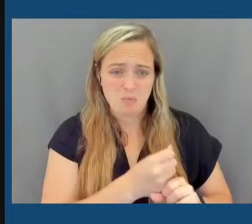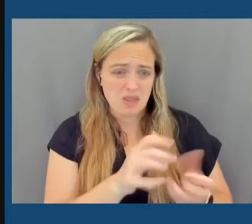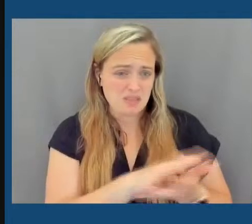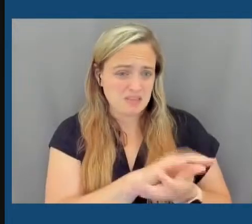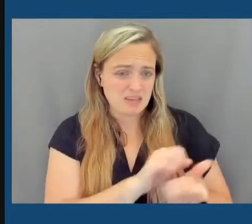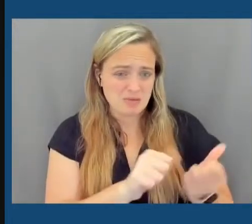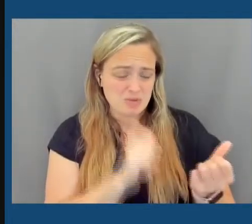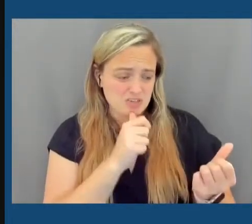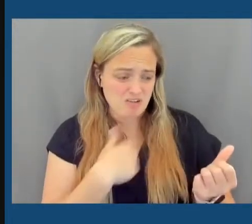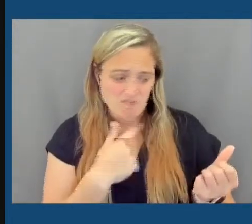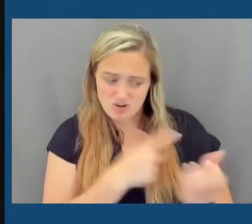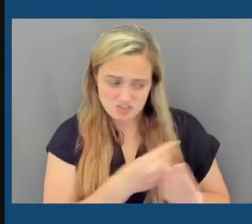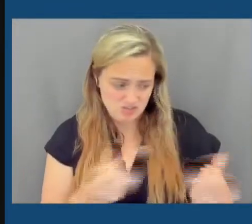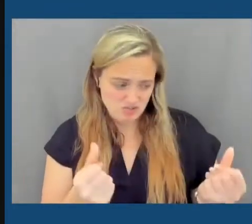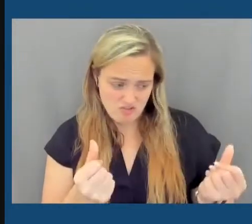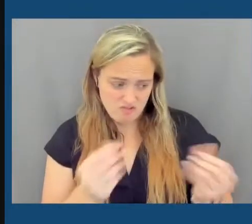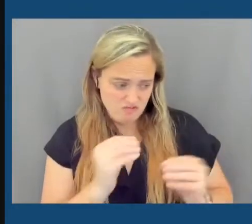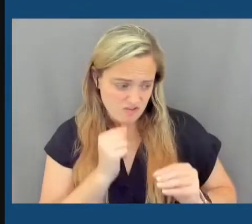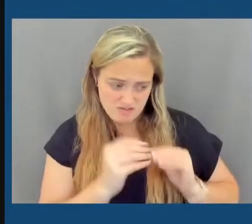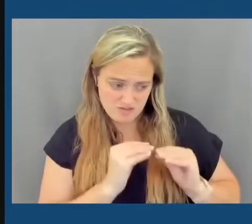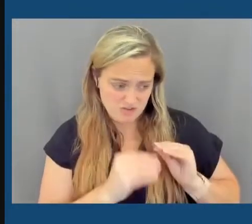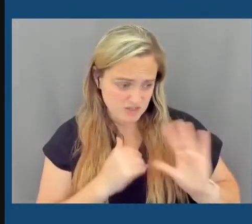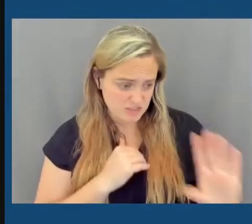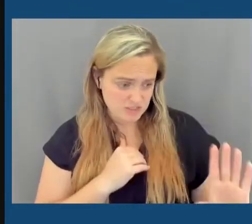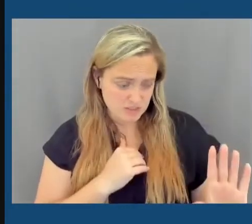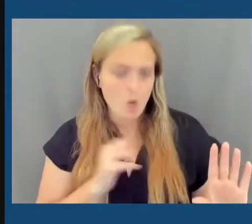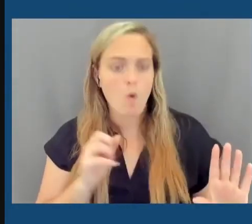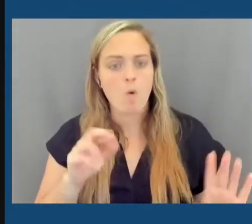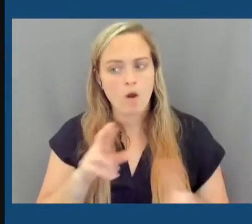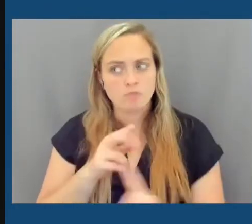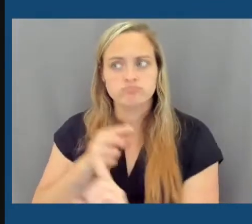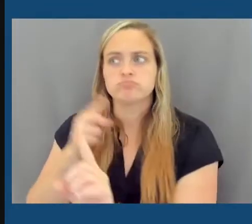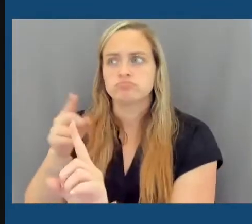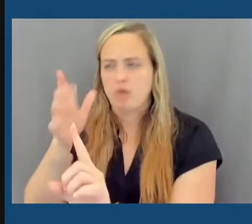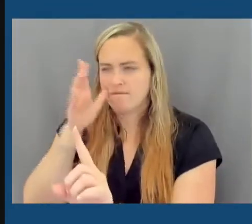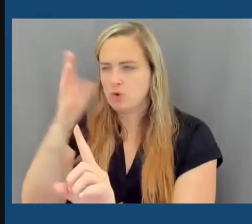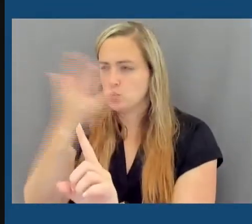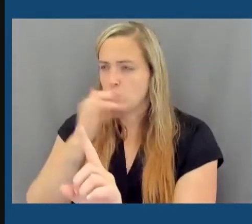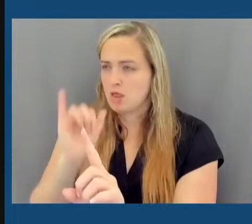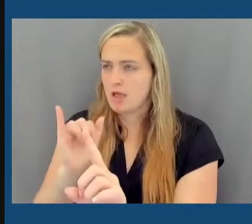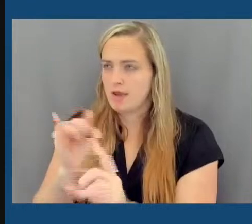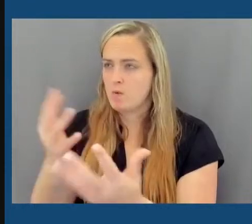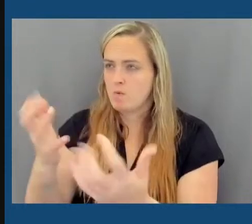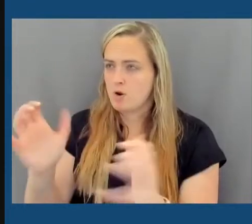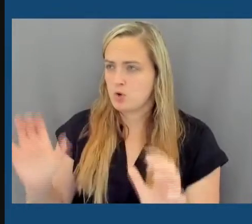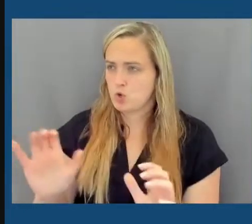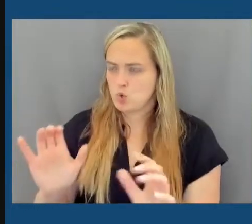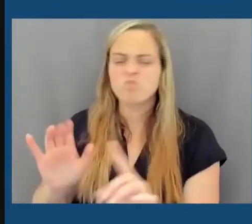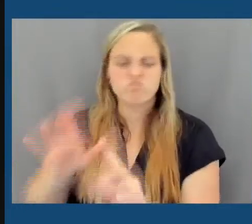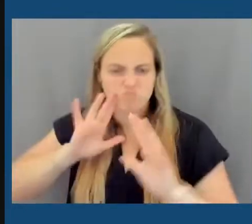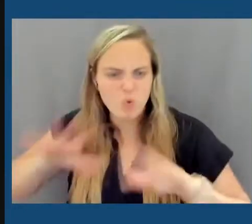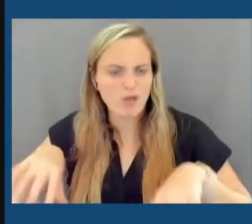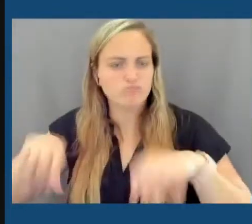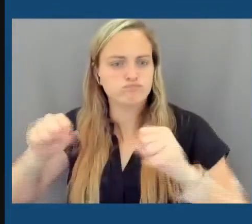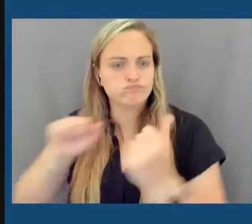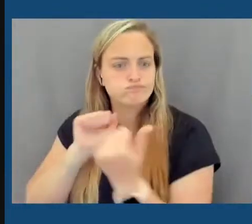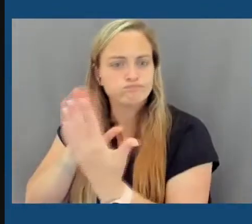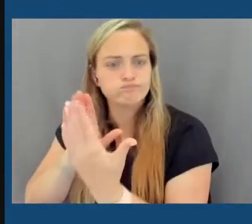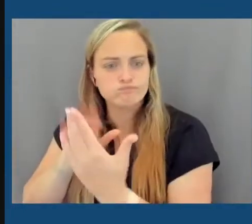solve, or we could take control of our own destiny. And people ask why? Why did we do it? For a few